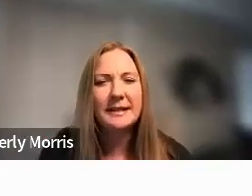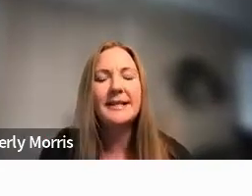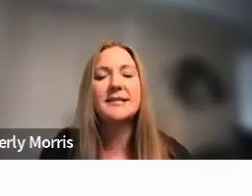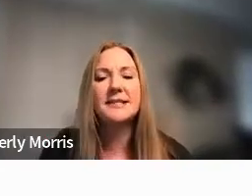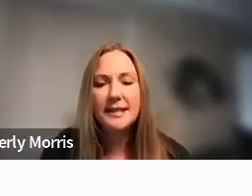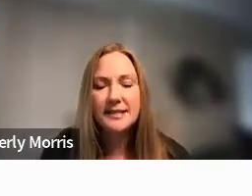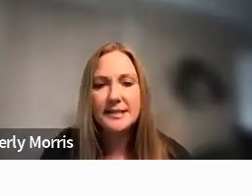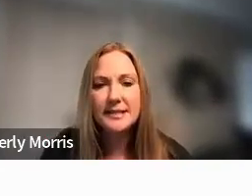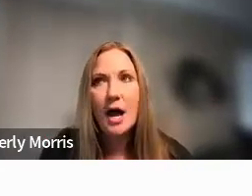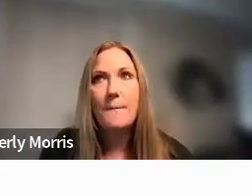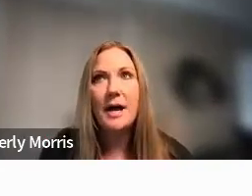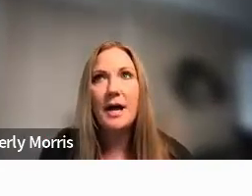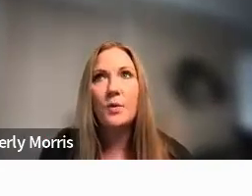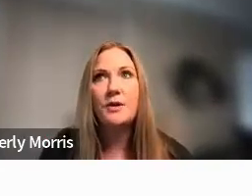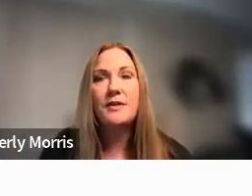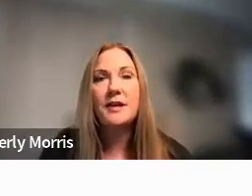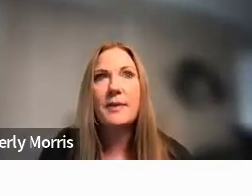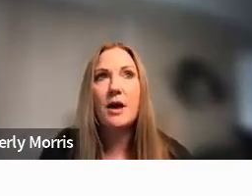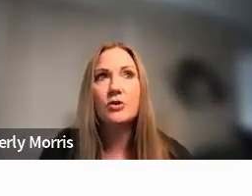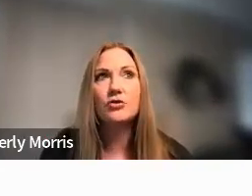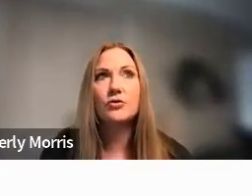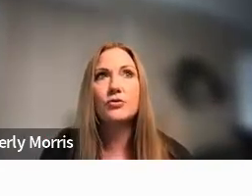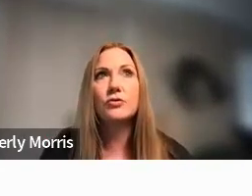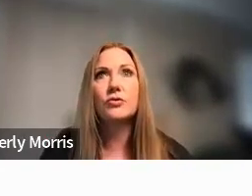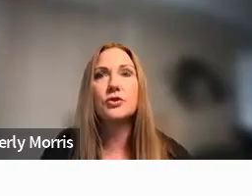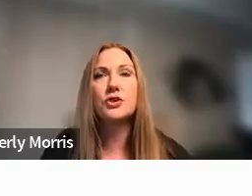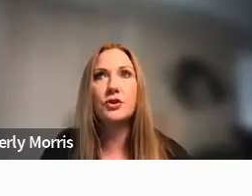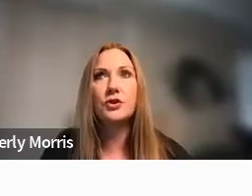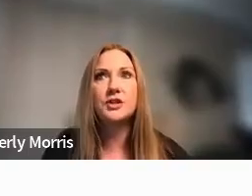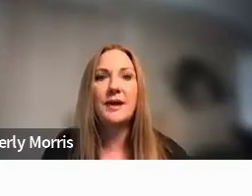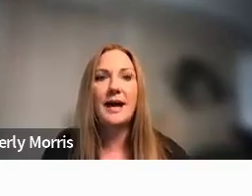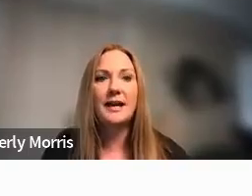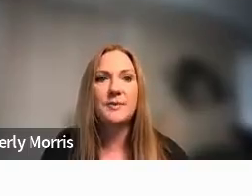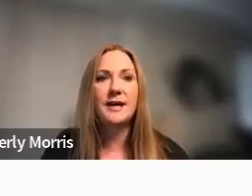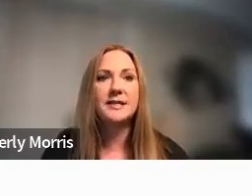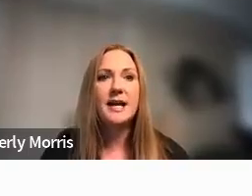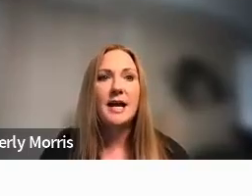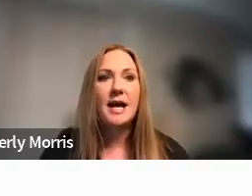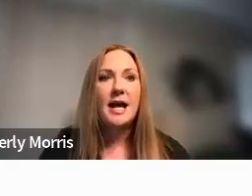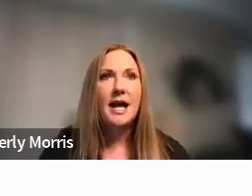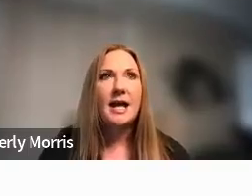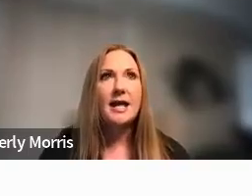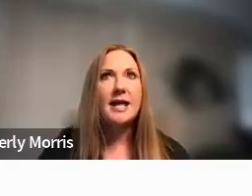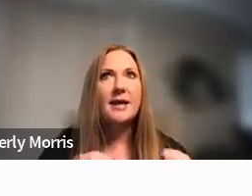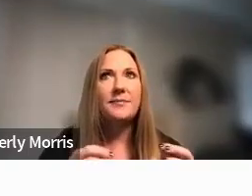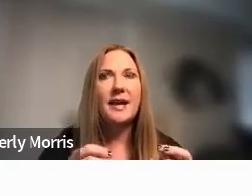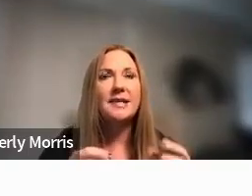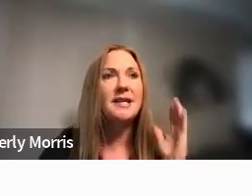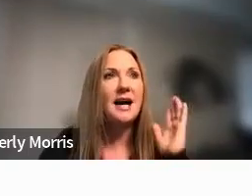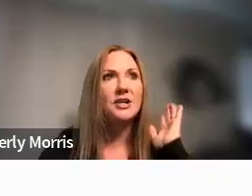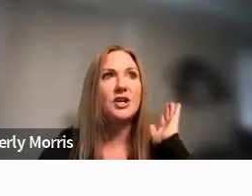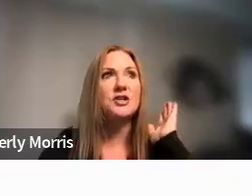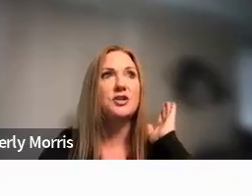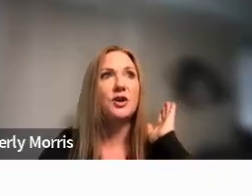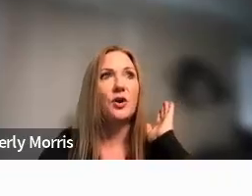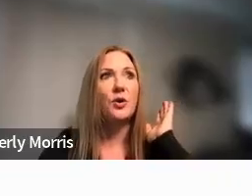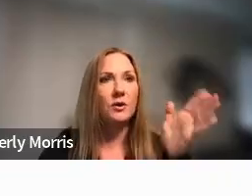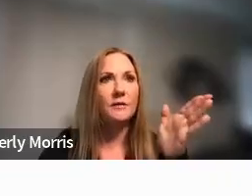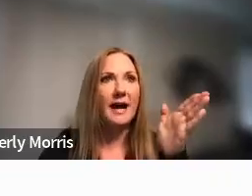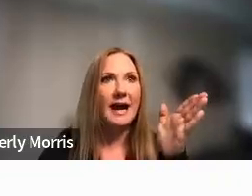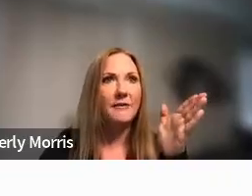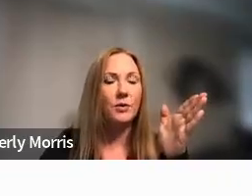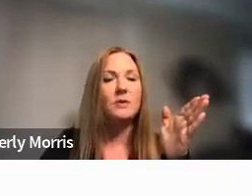It definitely exists. But when you think about secretion management, it's not